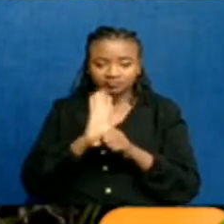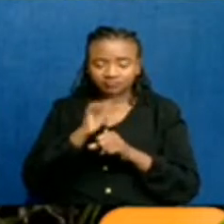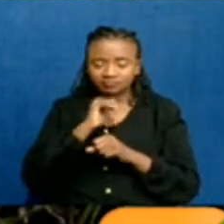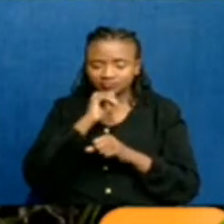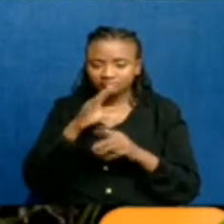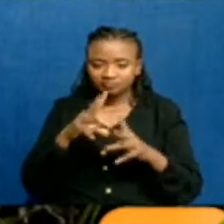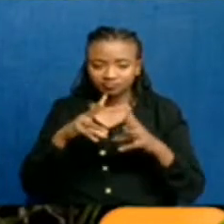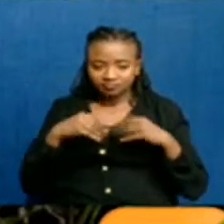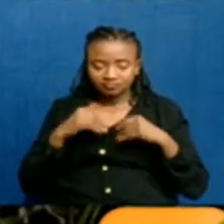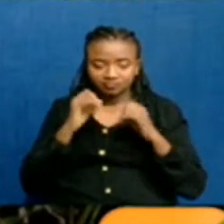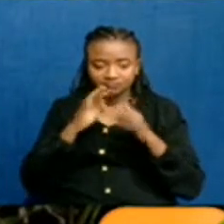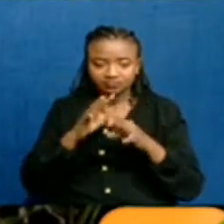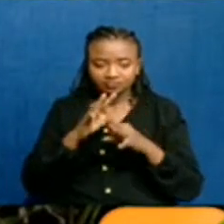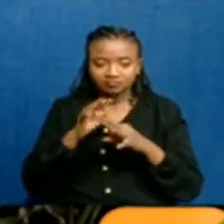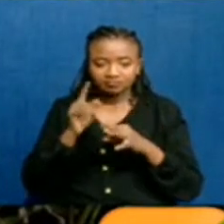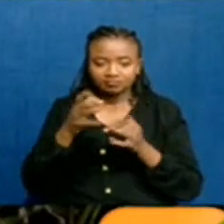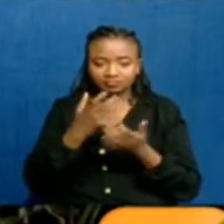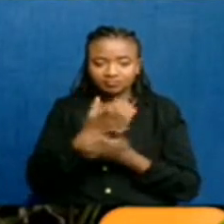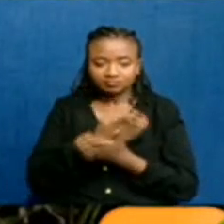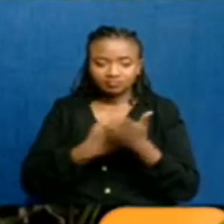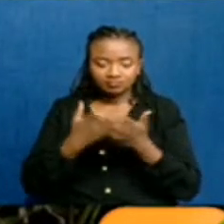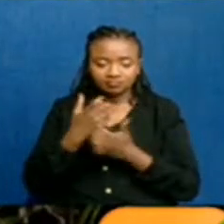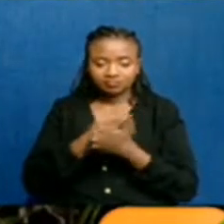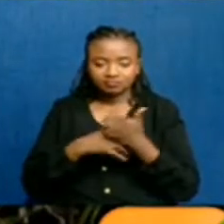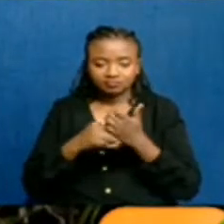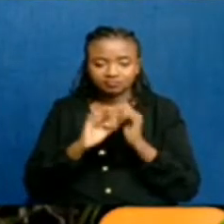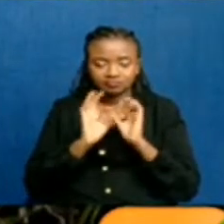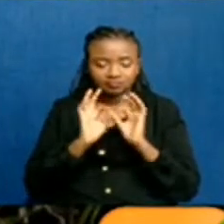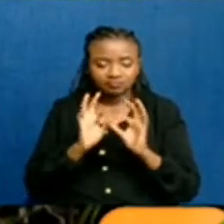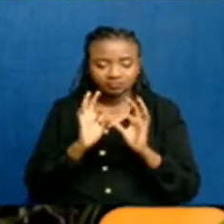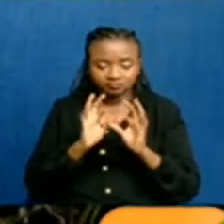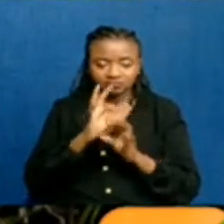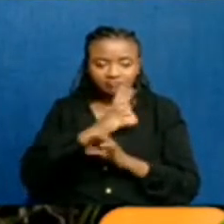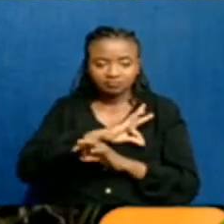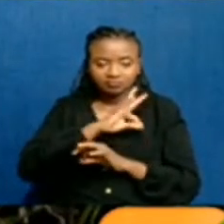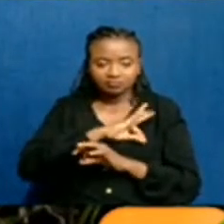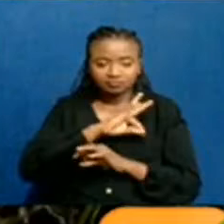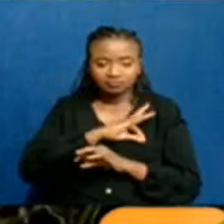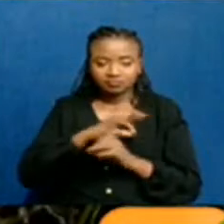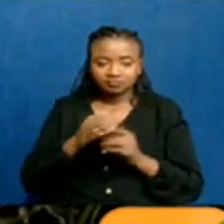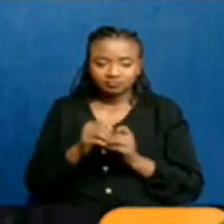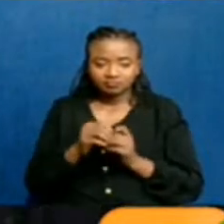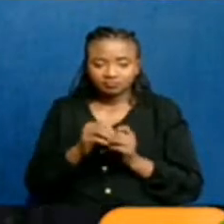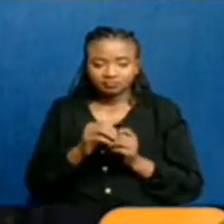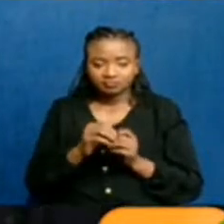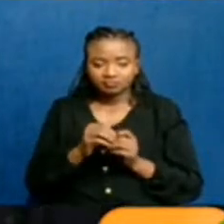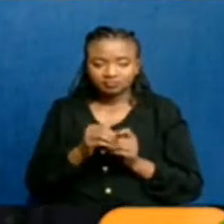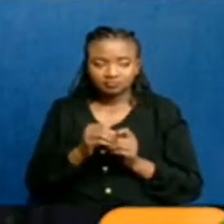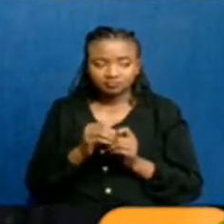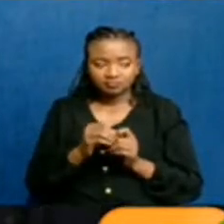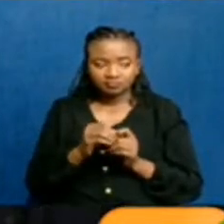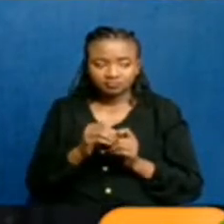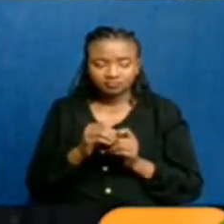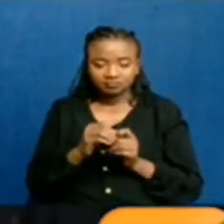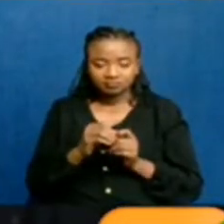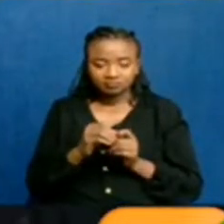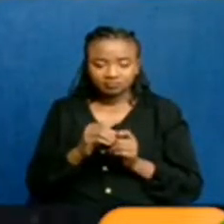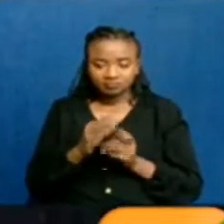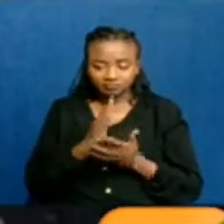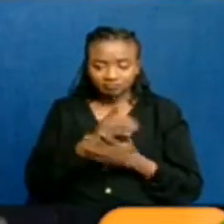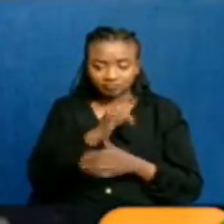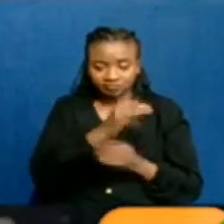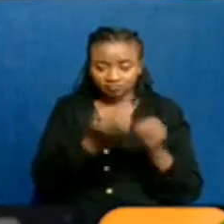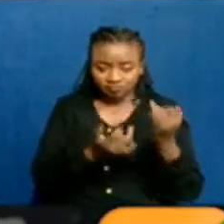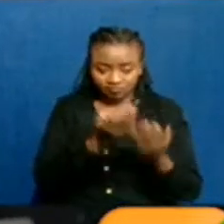is economically viable, economically beneficial to them. Hiyo moto yao ni strong. Kama